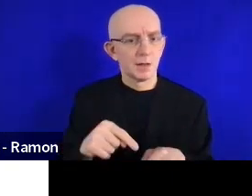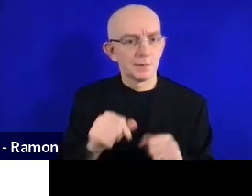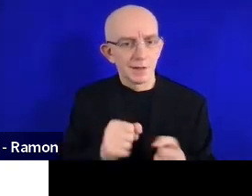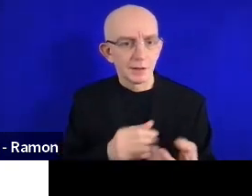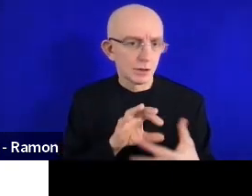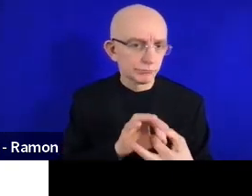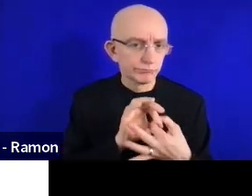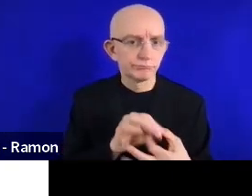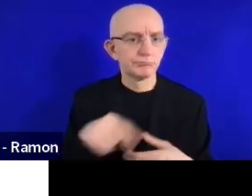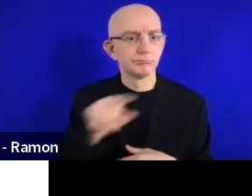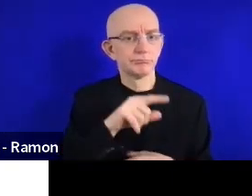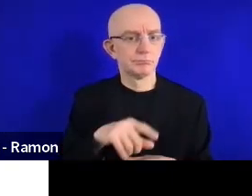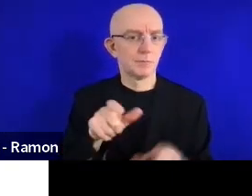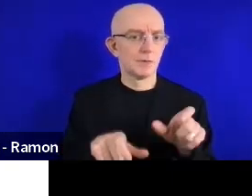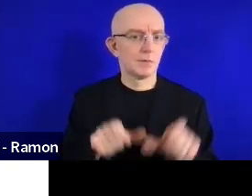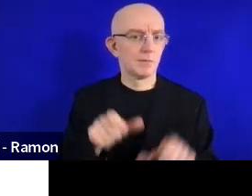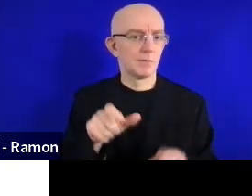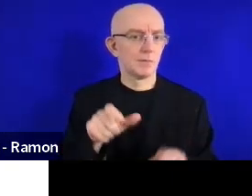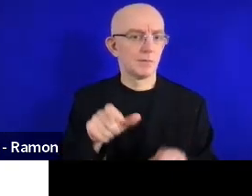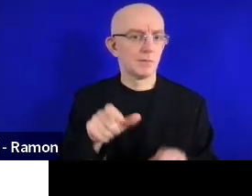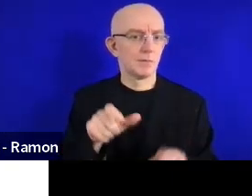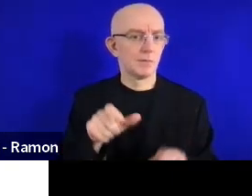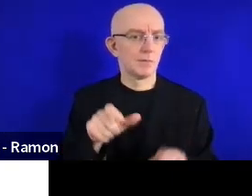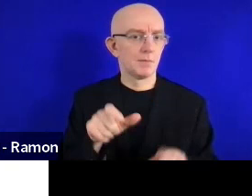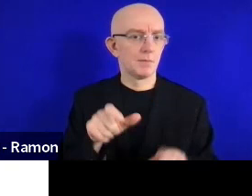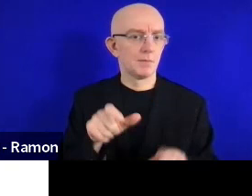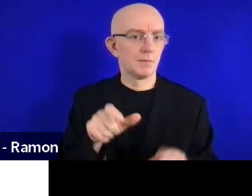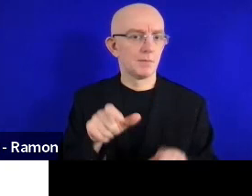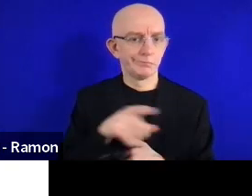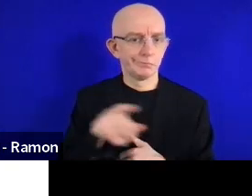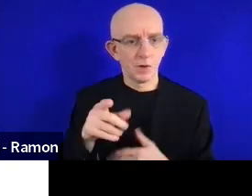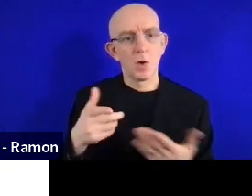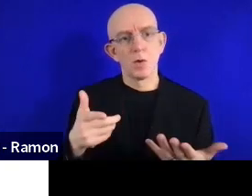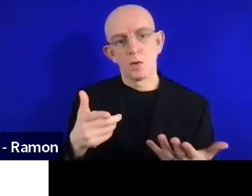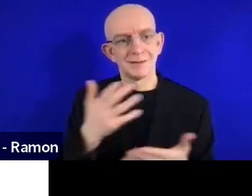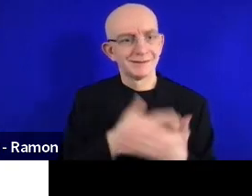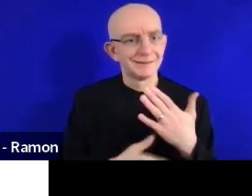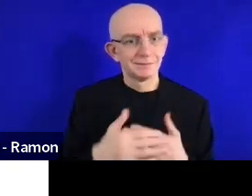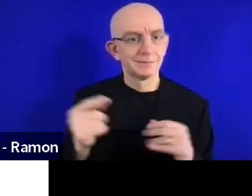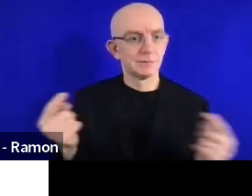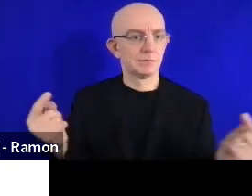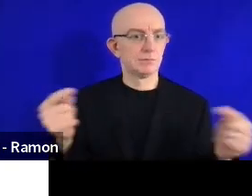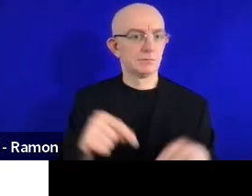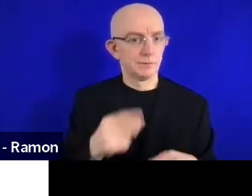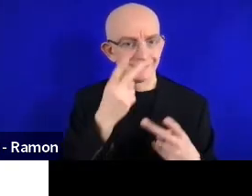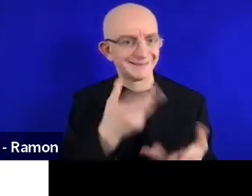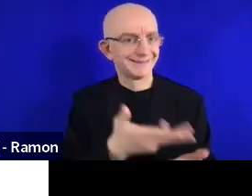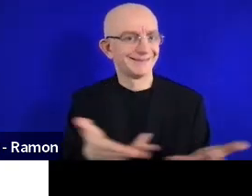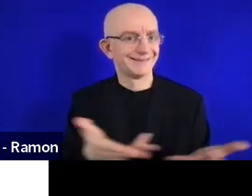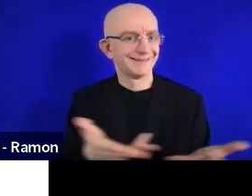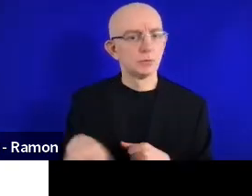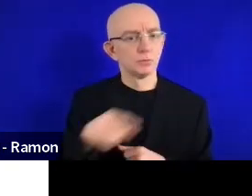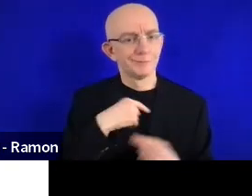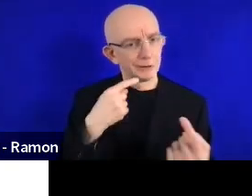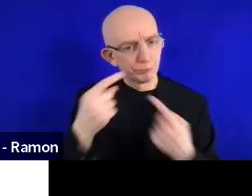these have culminated into an introduction of 10% allocation to persons with disabilities, because